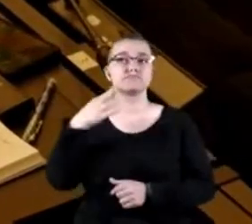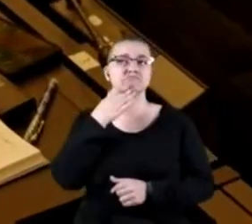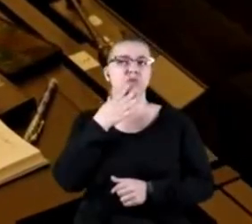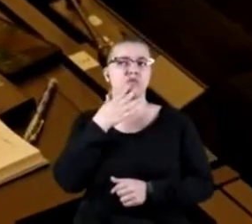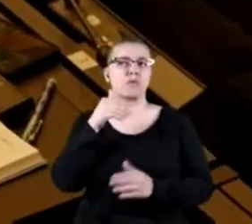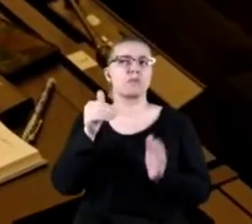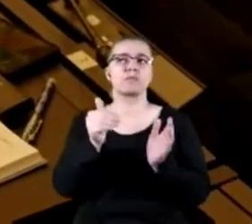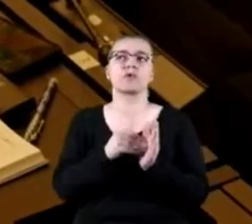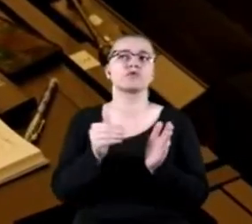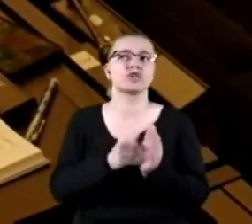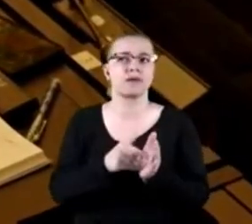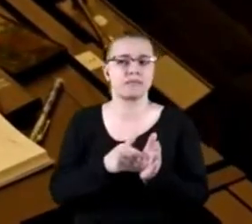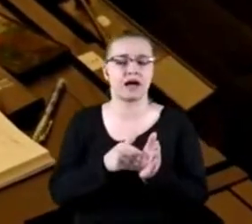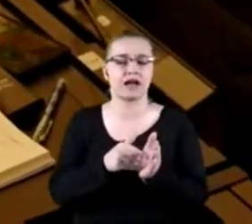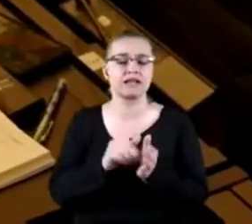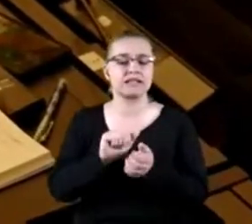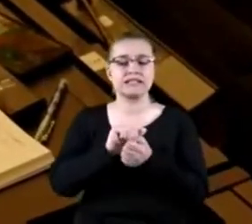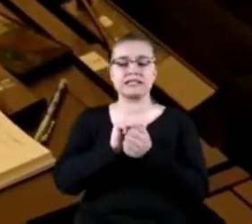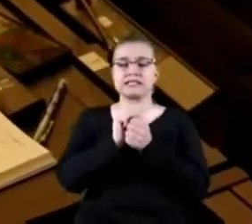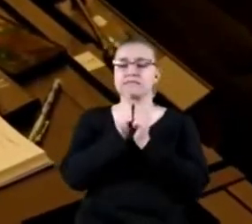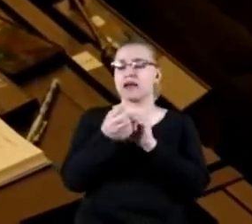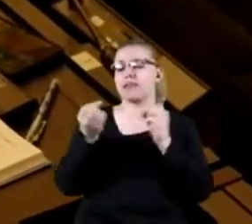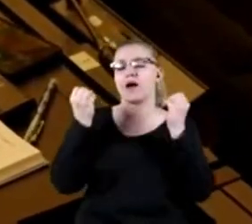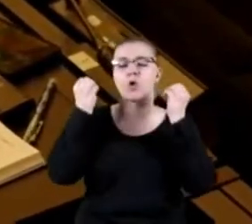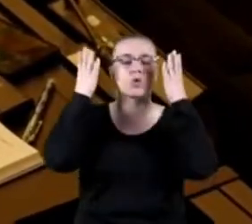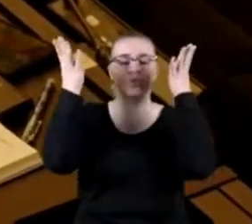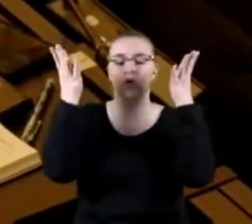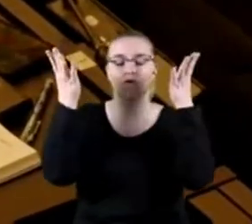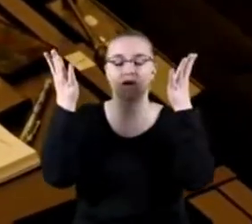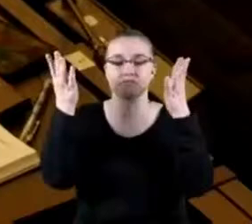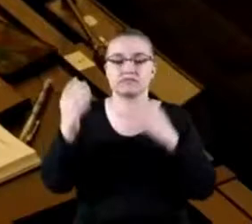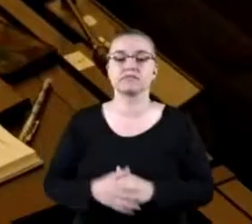cultural and behavioral shift. What are some of the